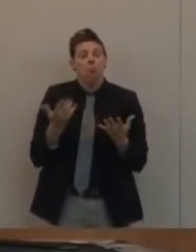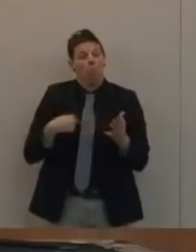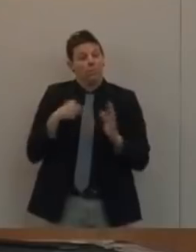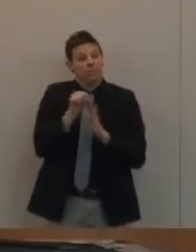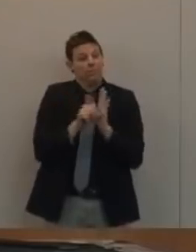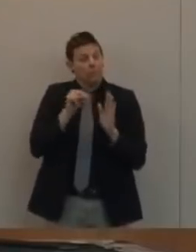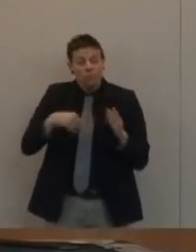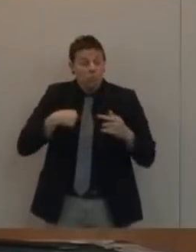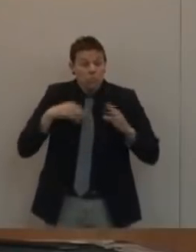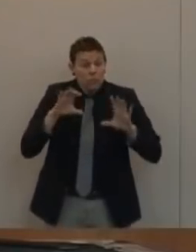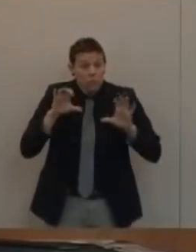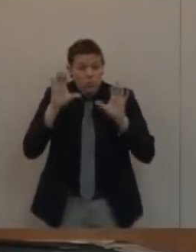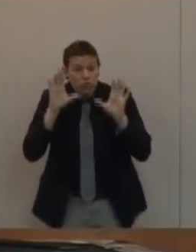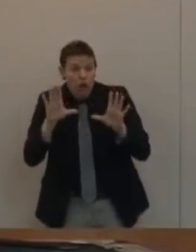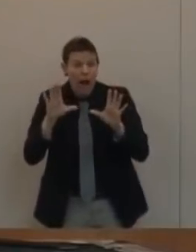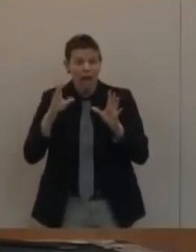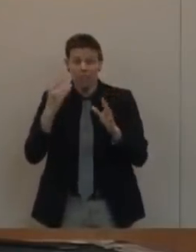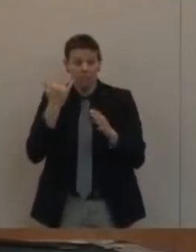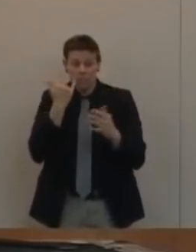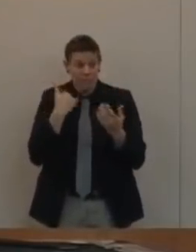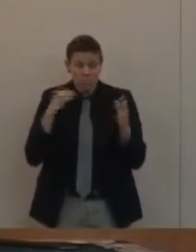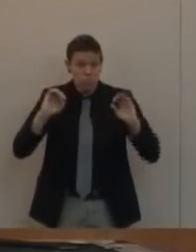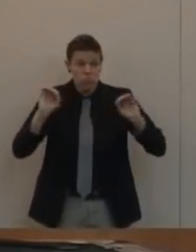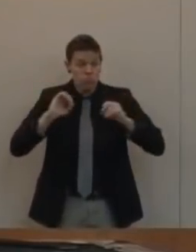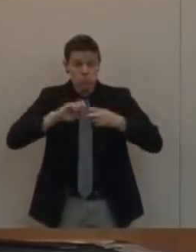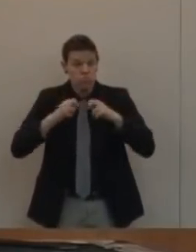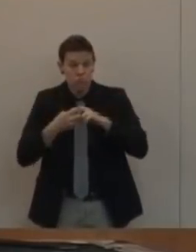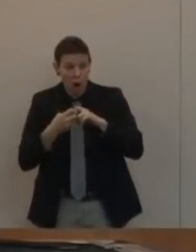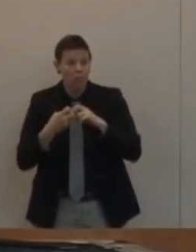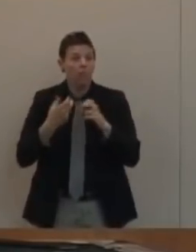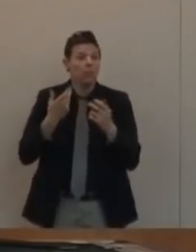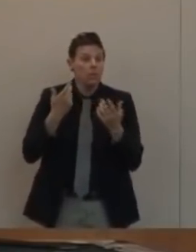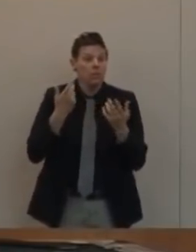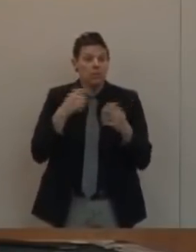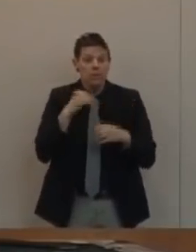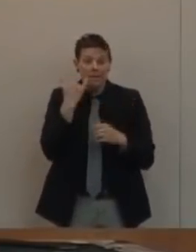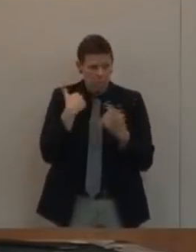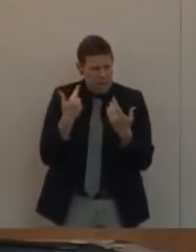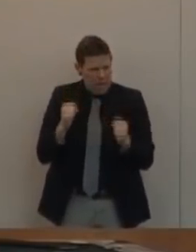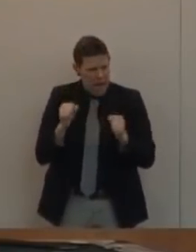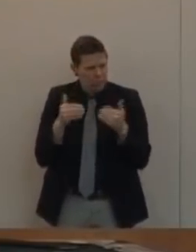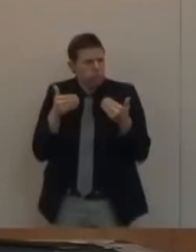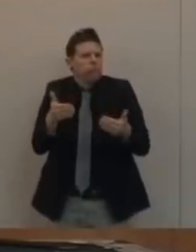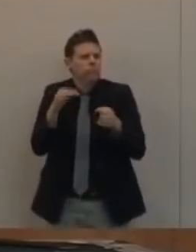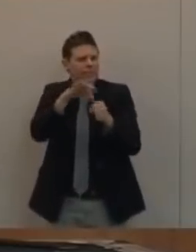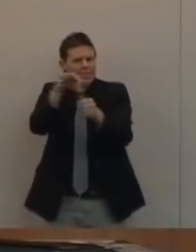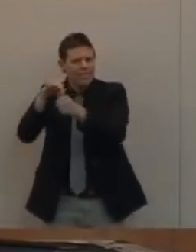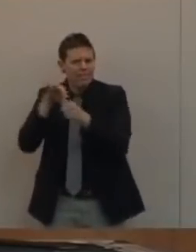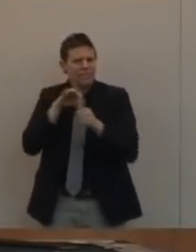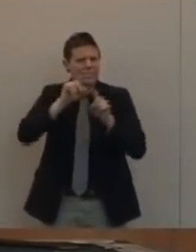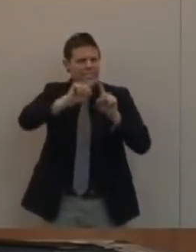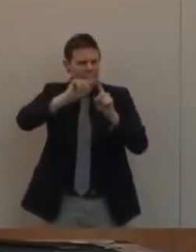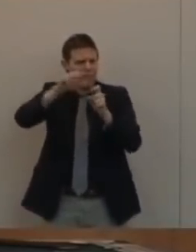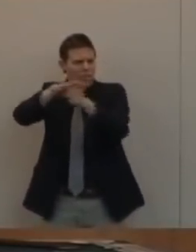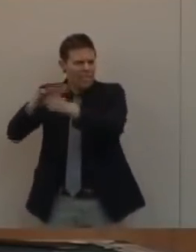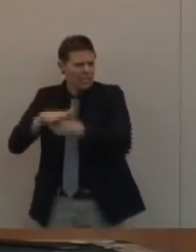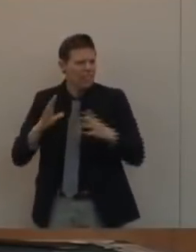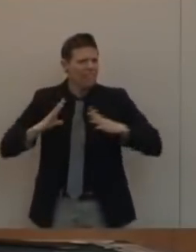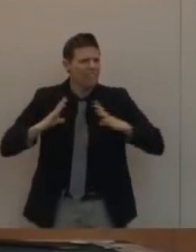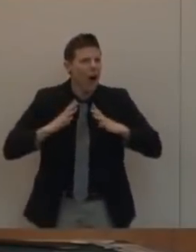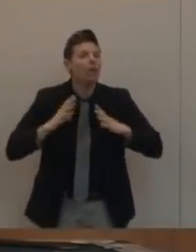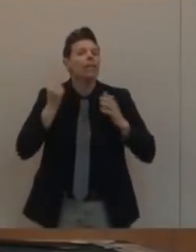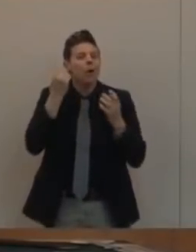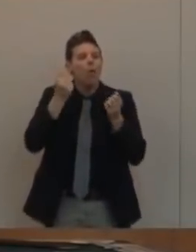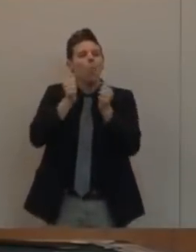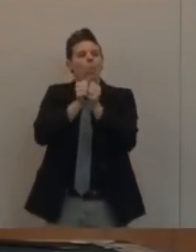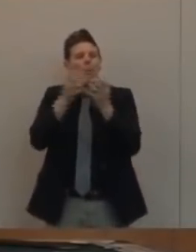when you don't have a public health emergency and a pandemic, to have many voting sites and many locations where people can drop